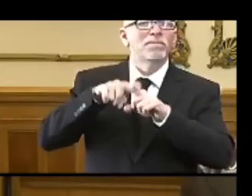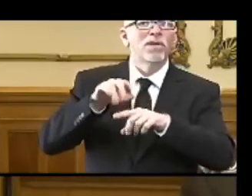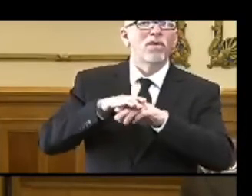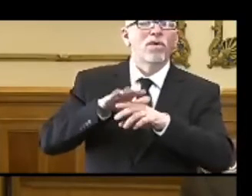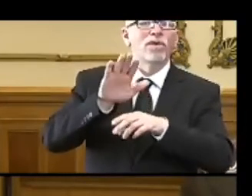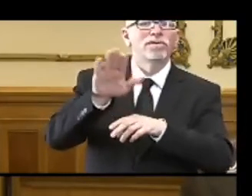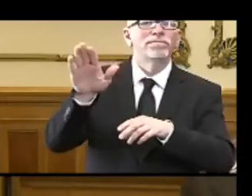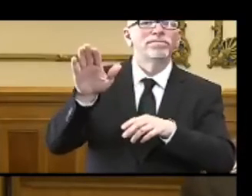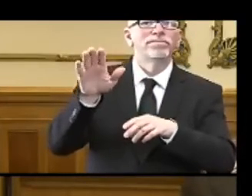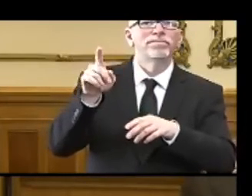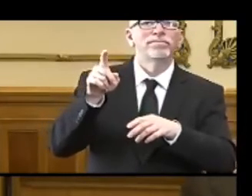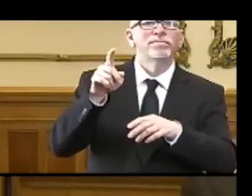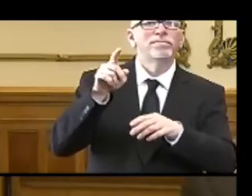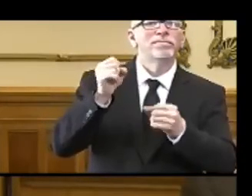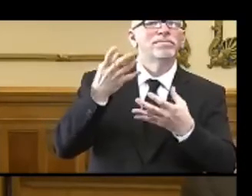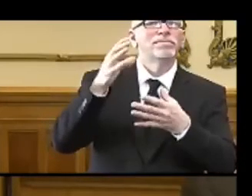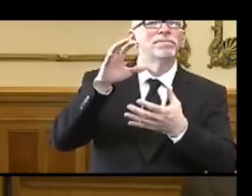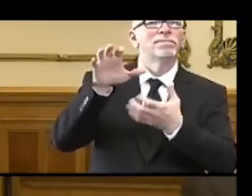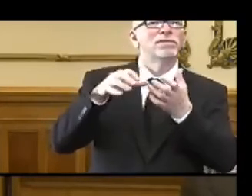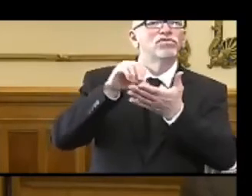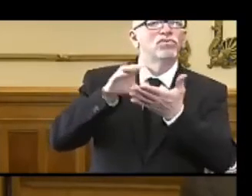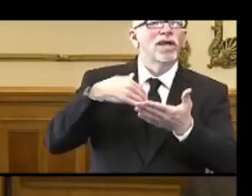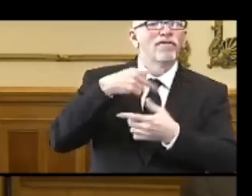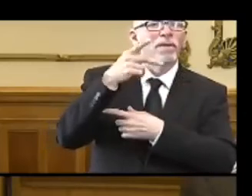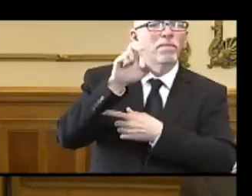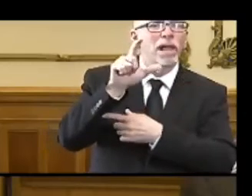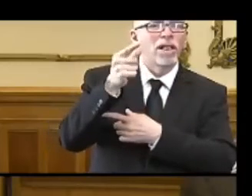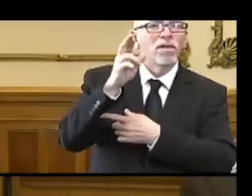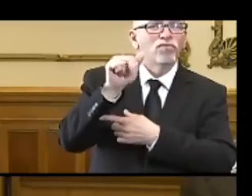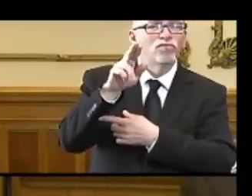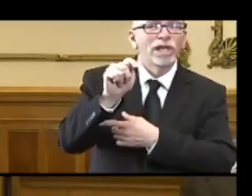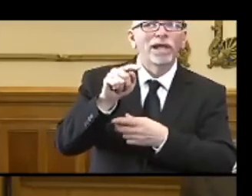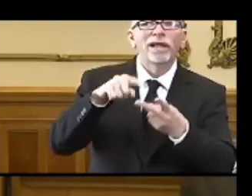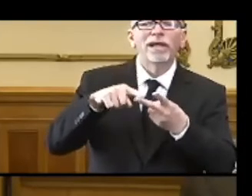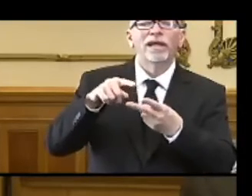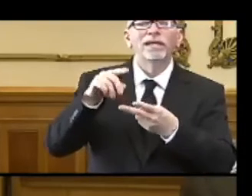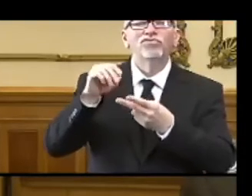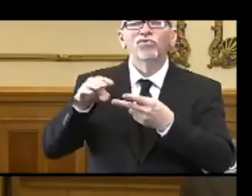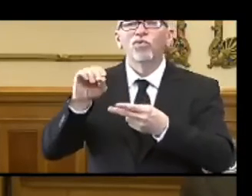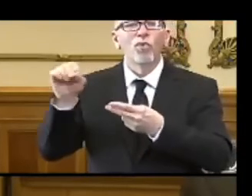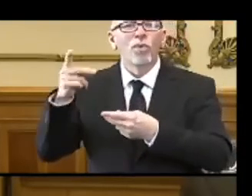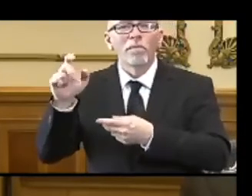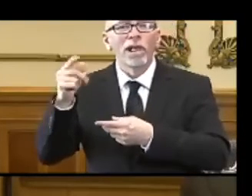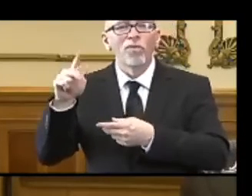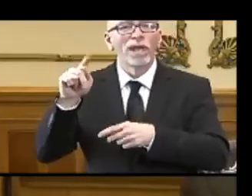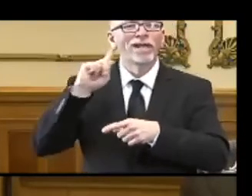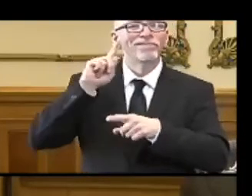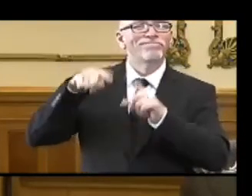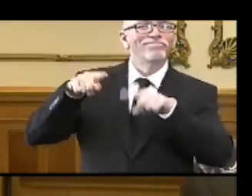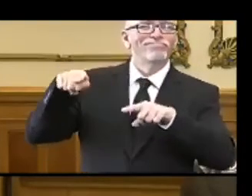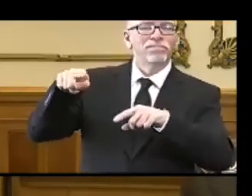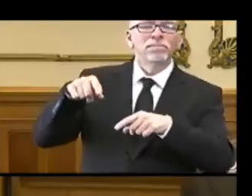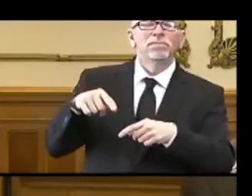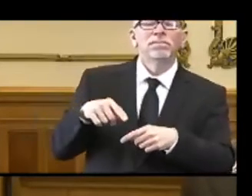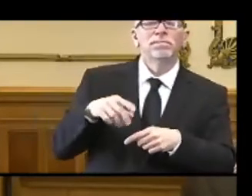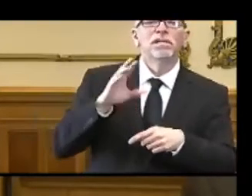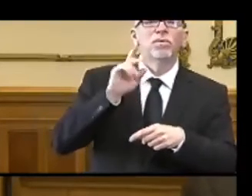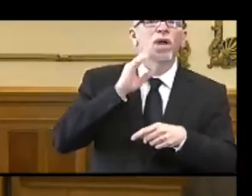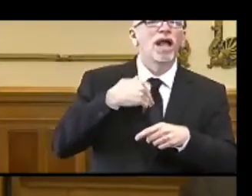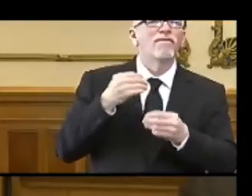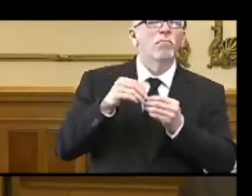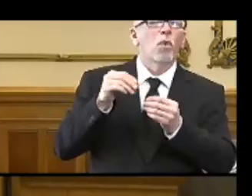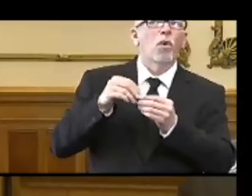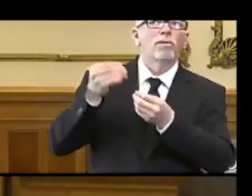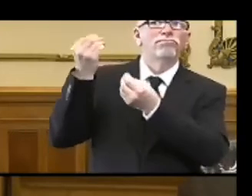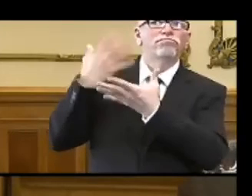the mix of students that have Pell Grants and those students that do not. Other than that, there will be additional guidance that comes